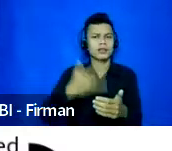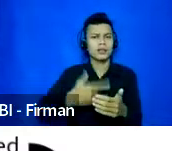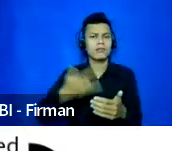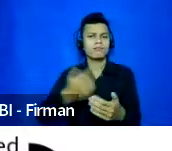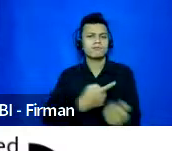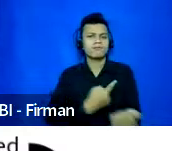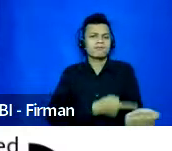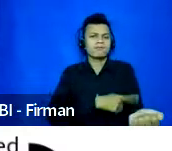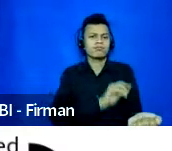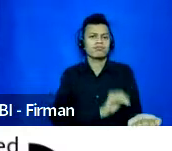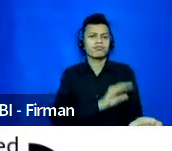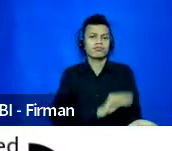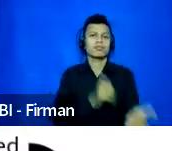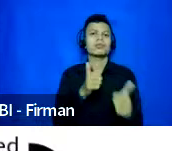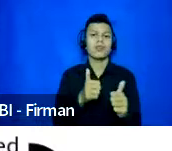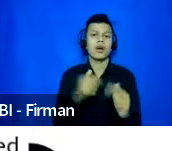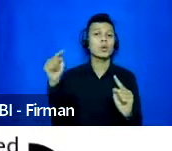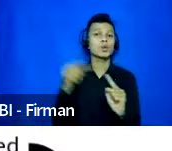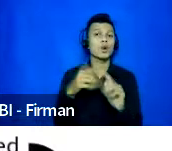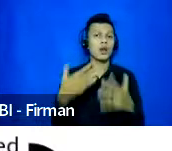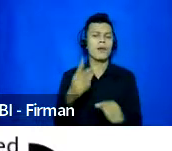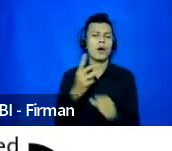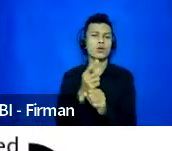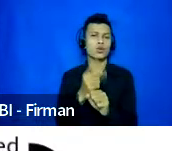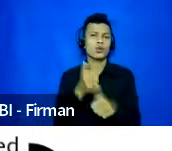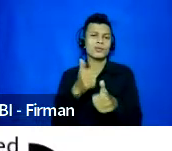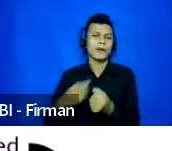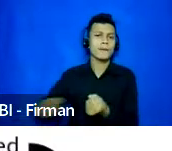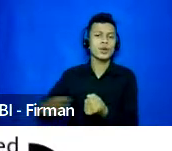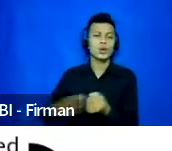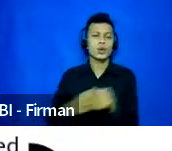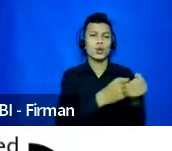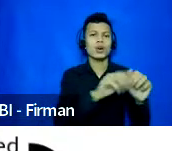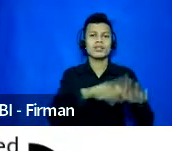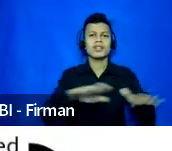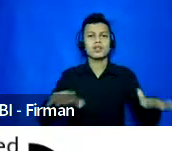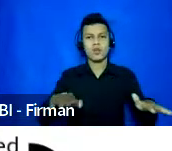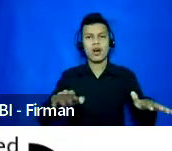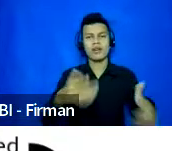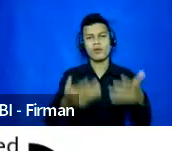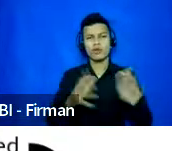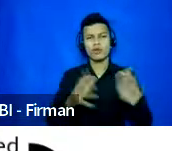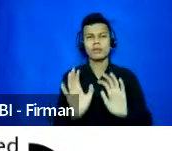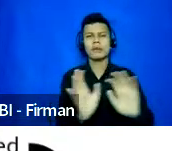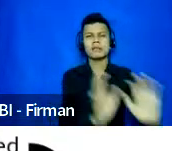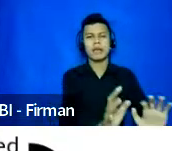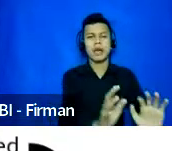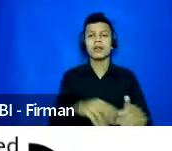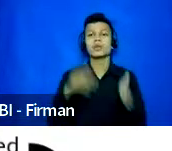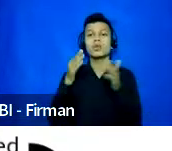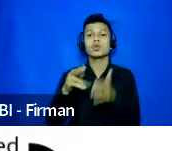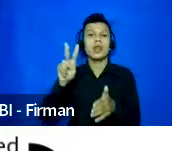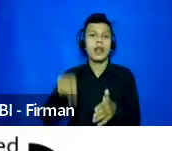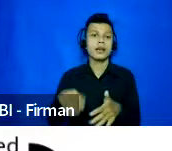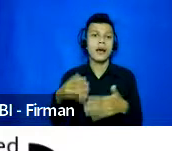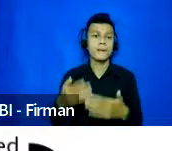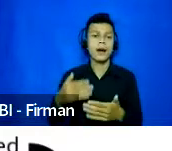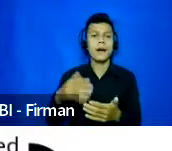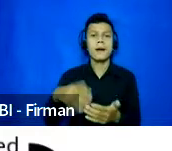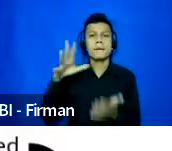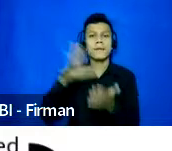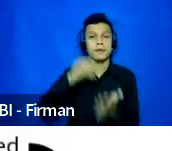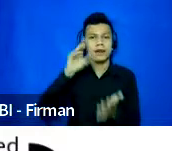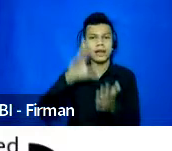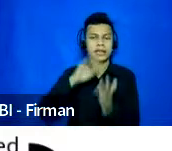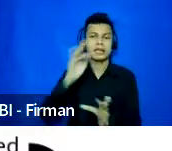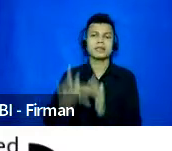that they can better support the most marginalized learners, especially during digital learning. So during COVID-19 school closures, our team in